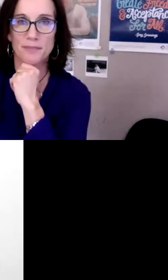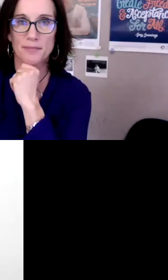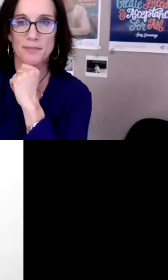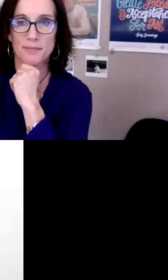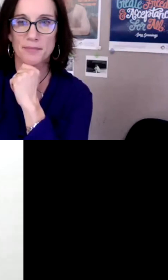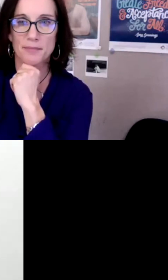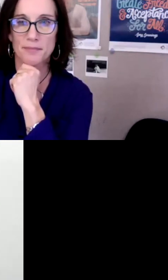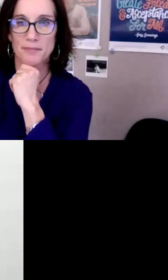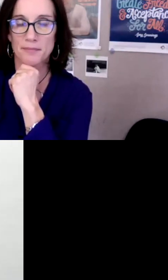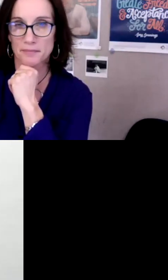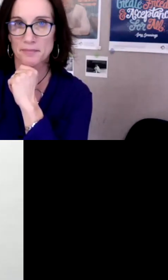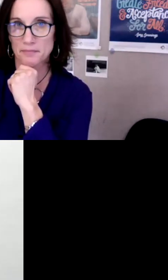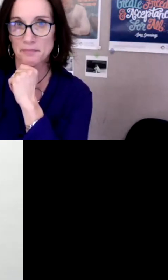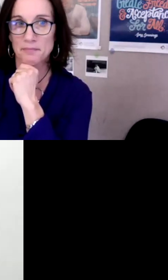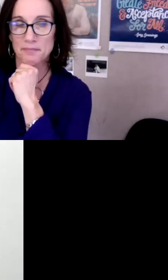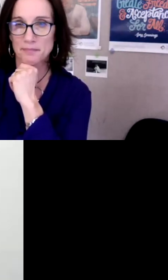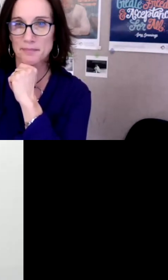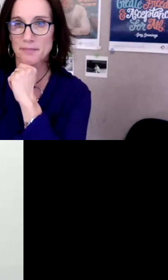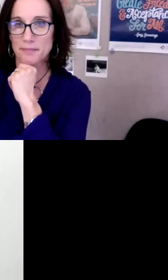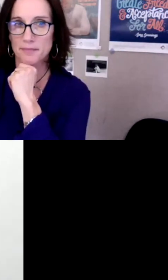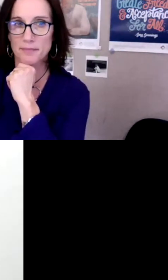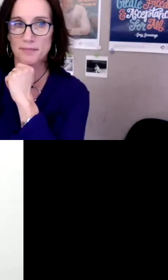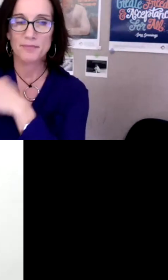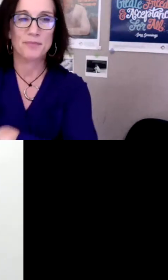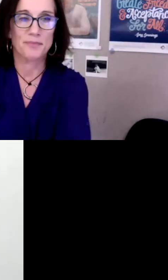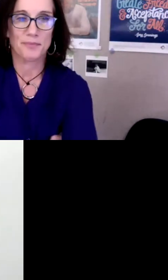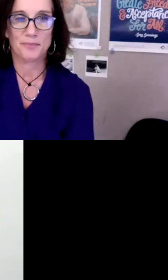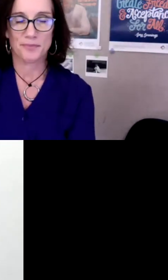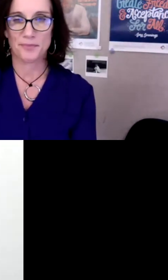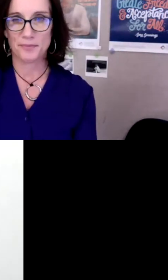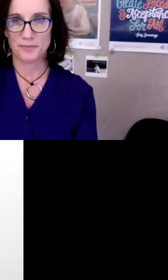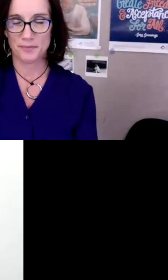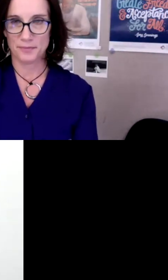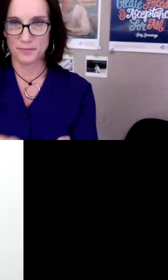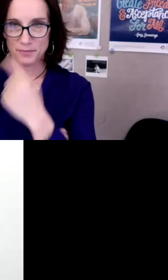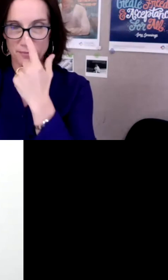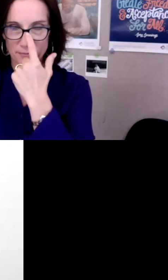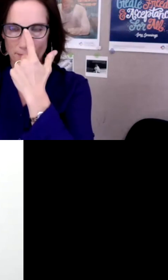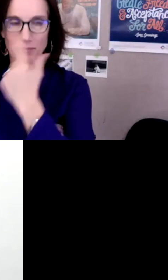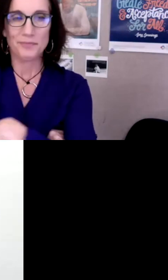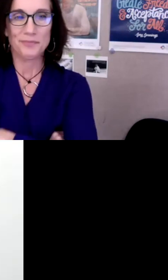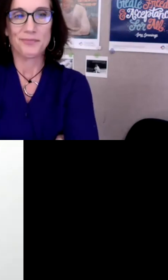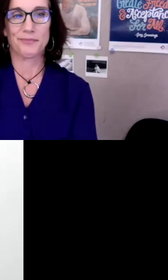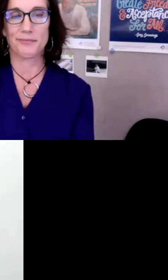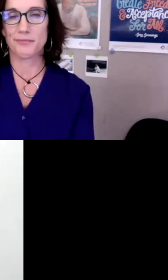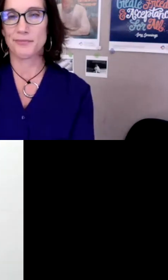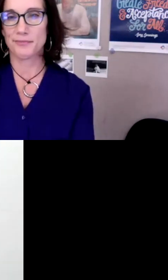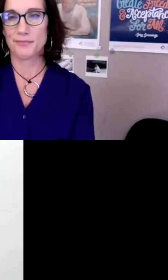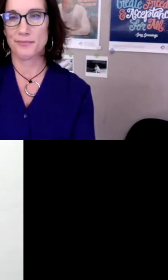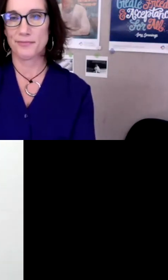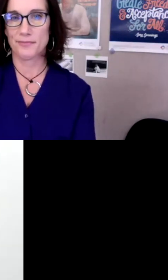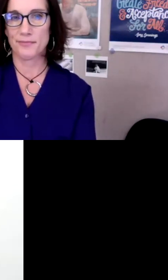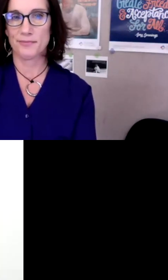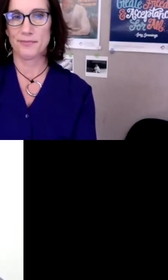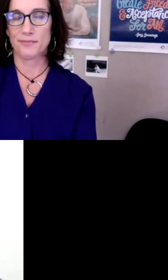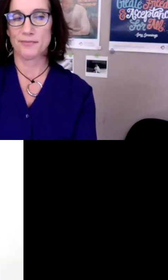is that determined? Does anybody have an answer for that? Okay, so how that is determined is the team. The